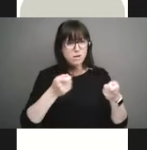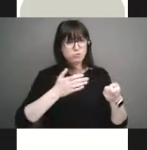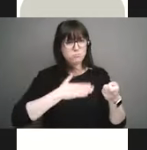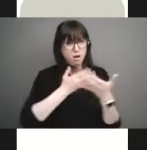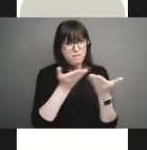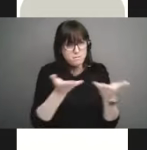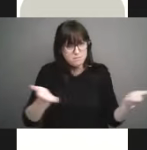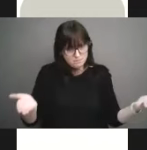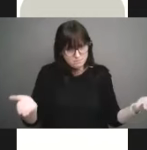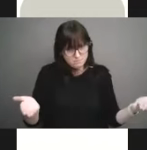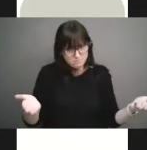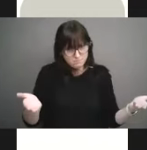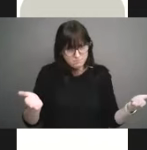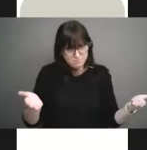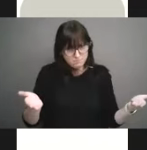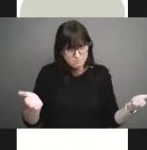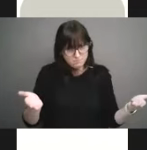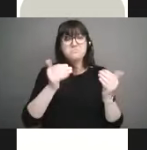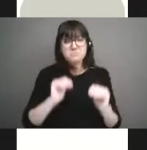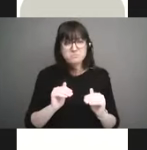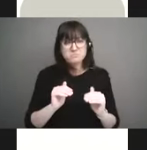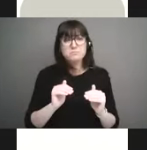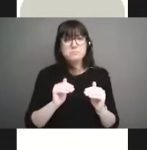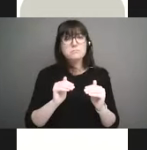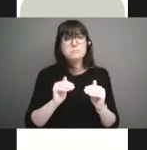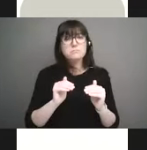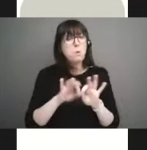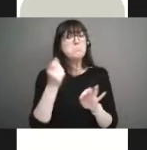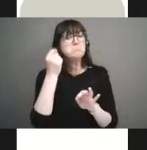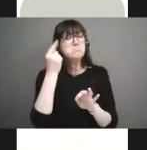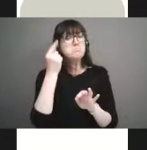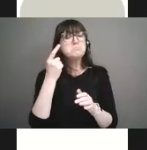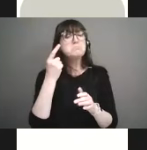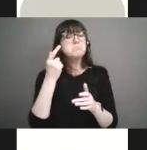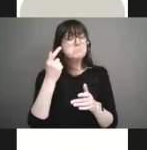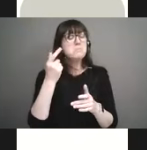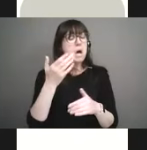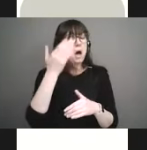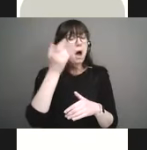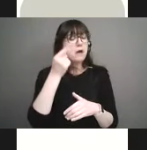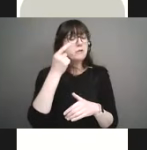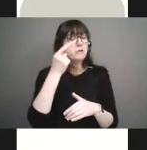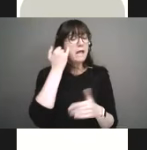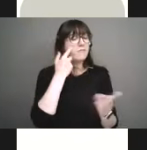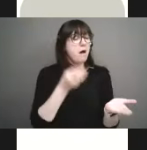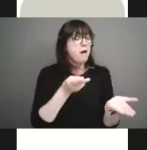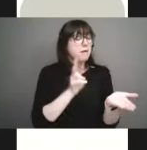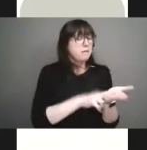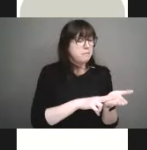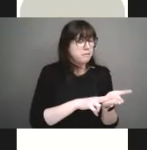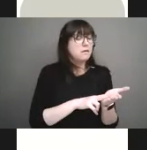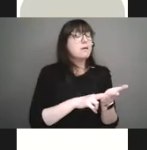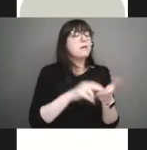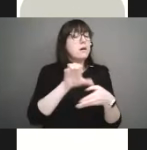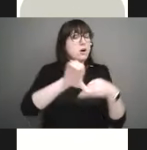property, and the ability to appreciate the reasonably foreseeable consequences of a decision